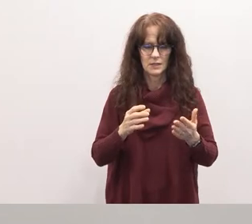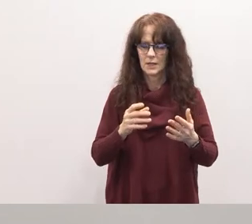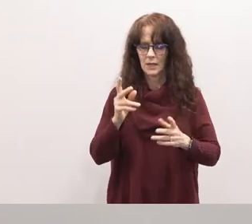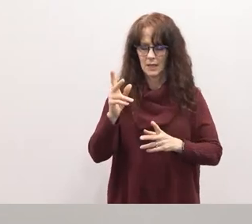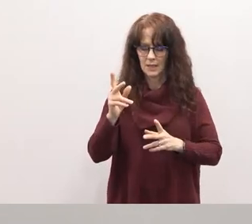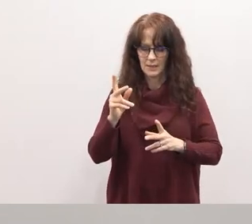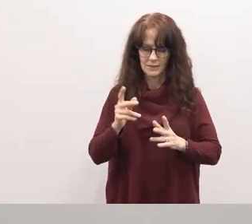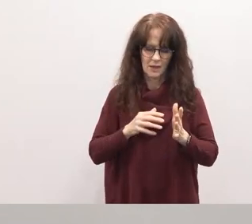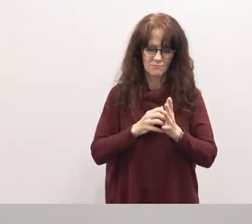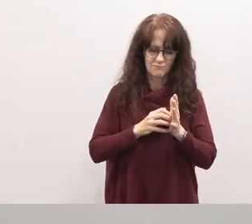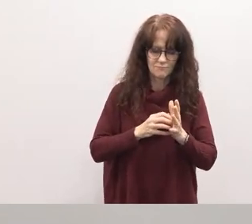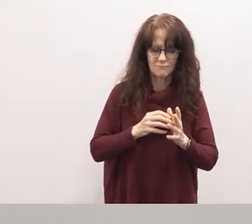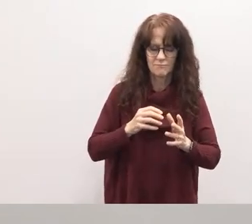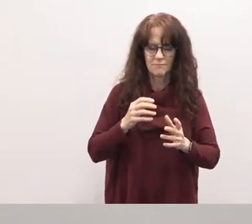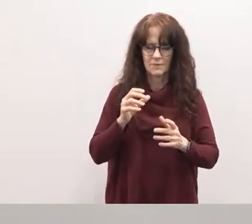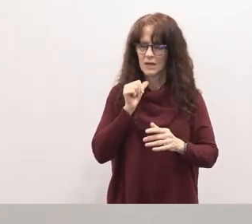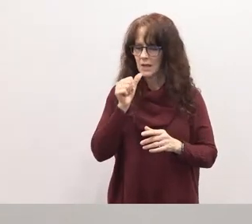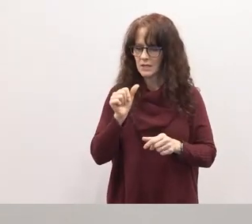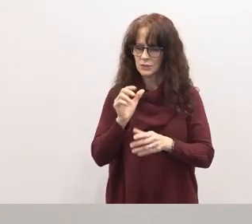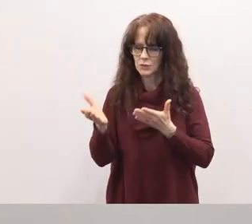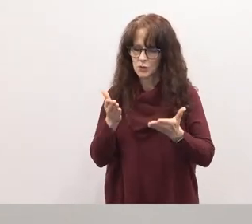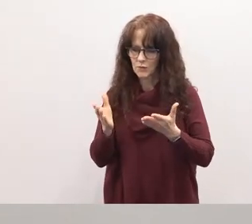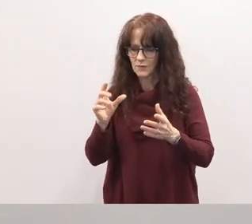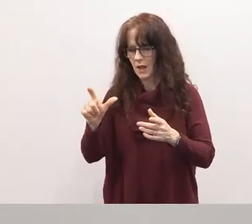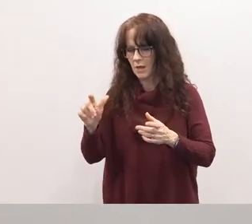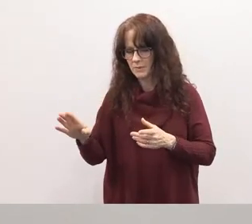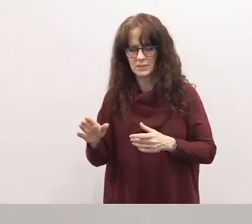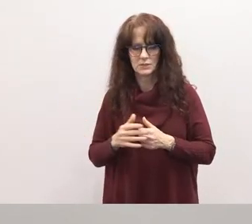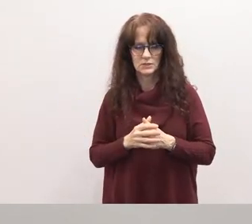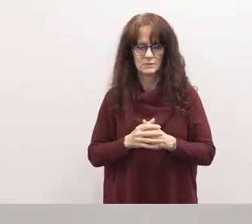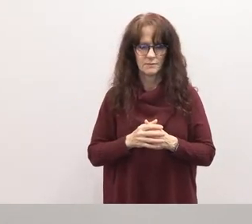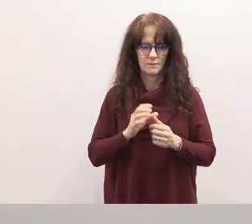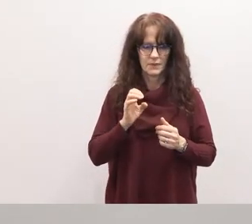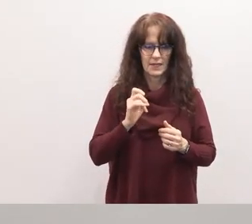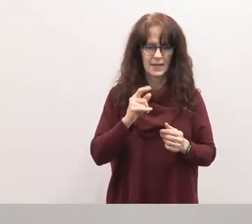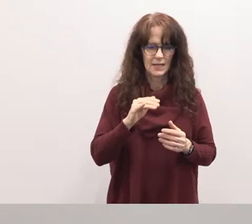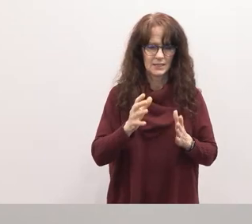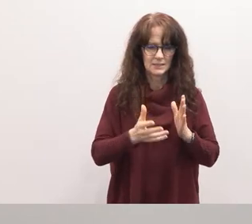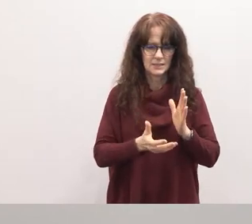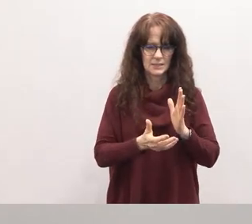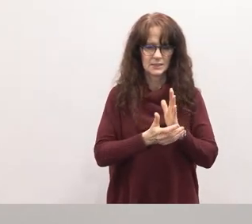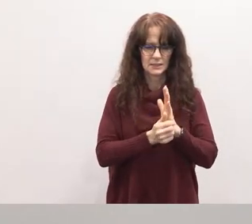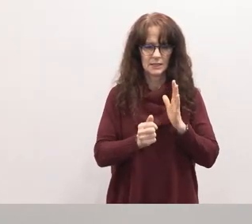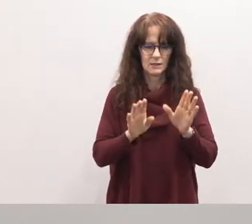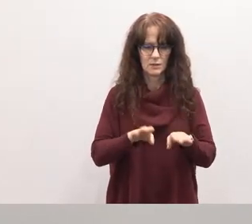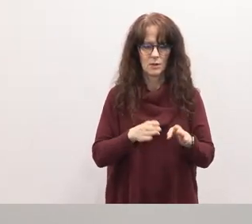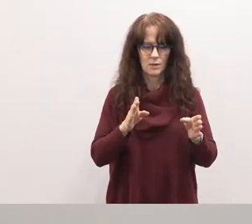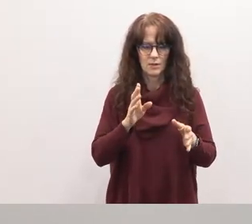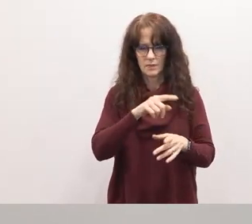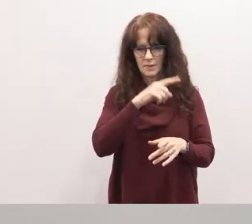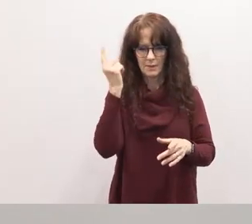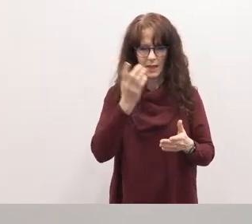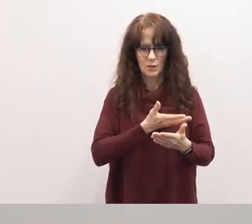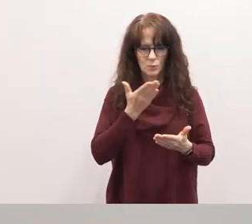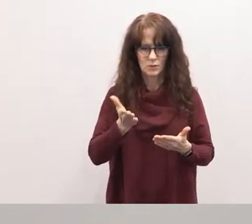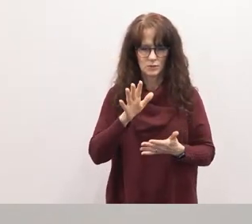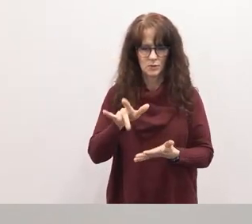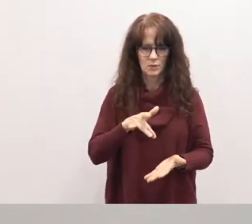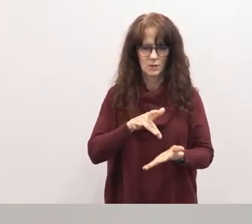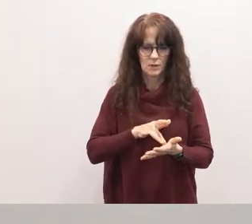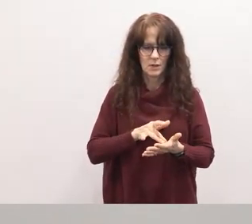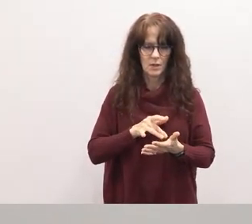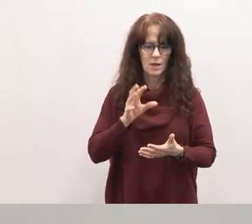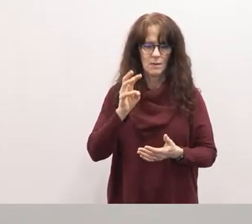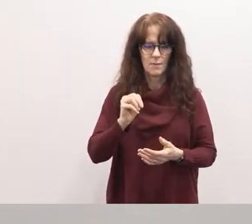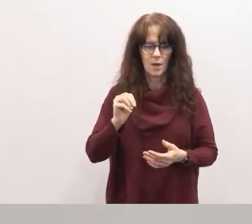Beach. Under her leadership, Elite Skills recently opened the Black Resources Center in Martin Luther